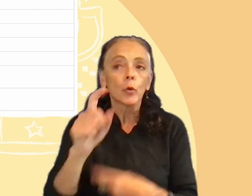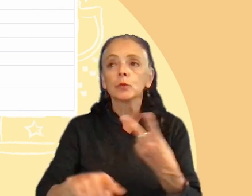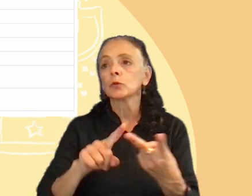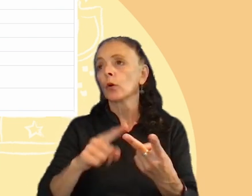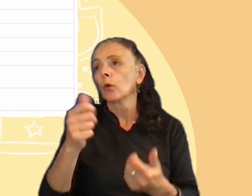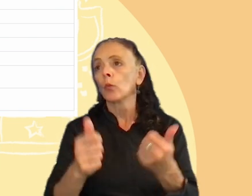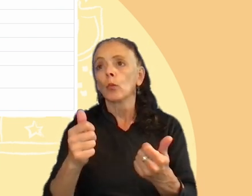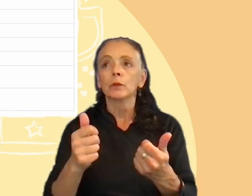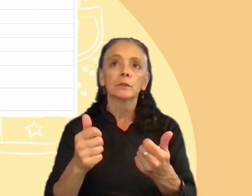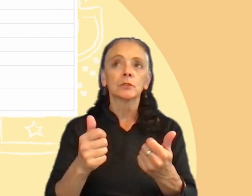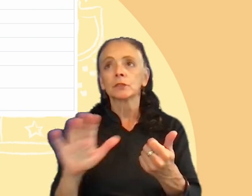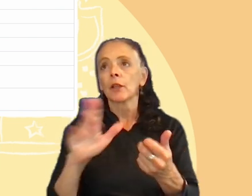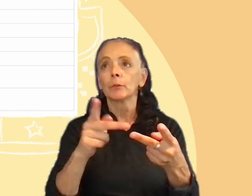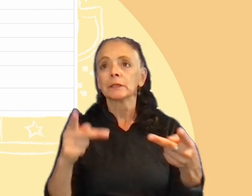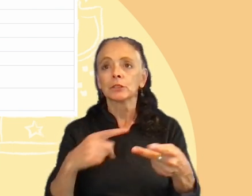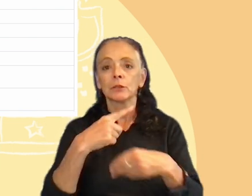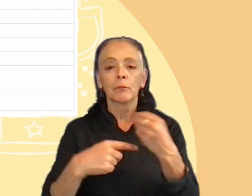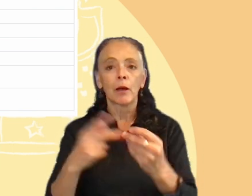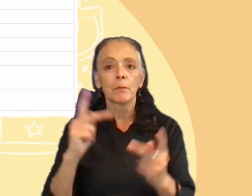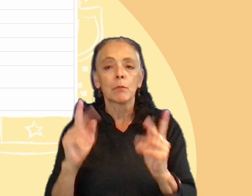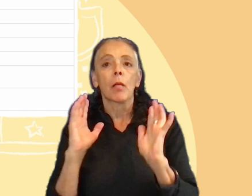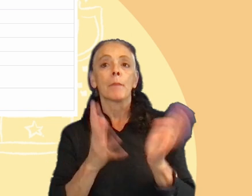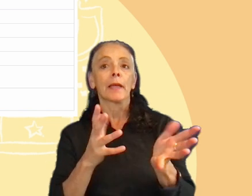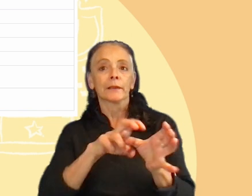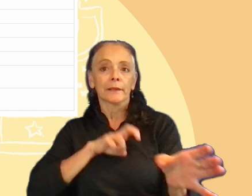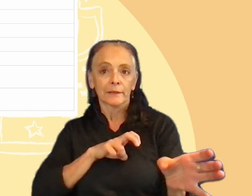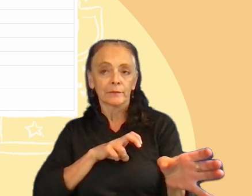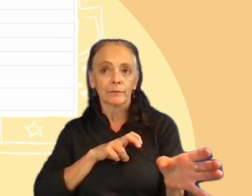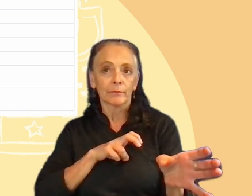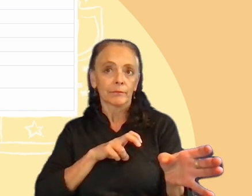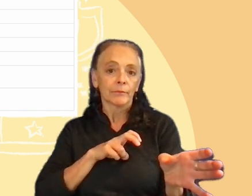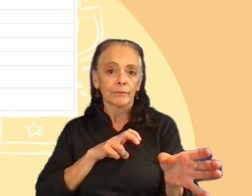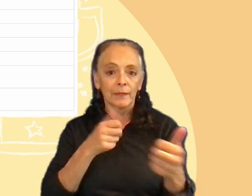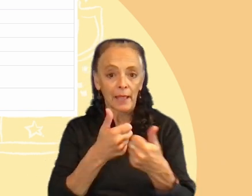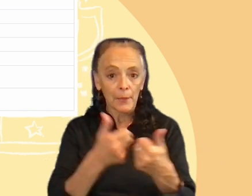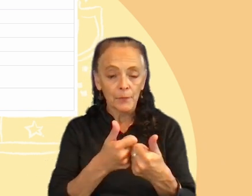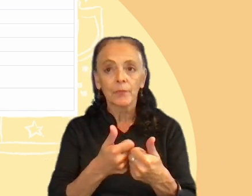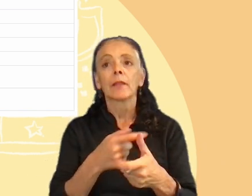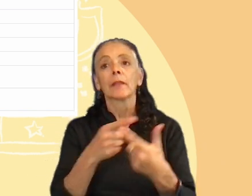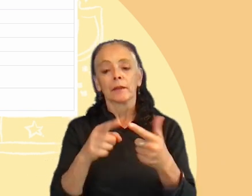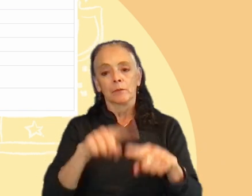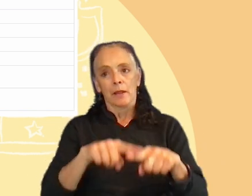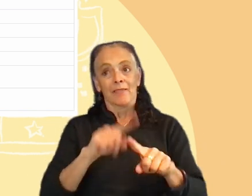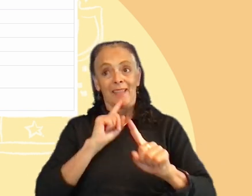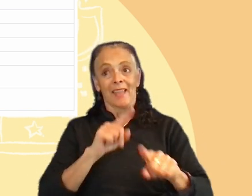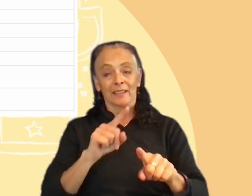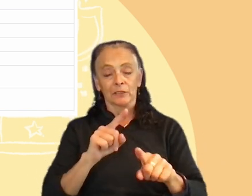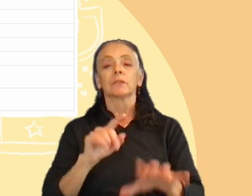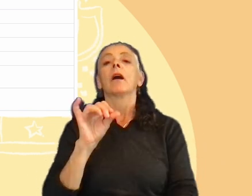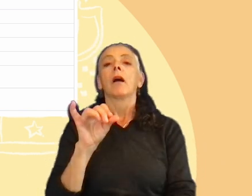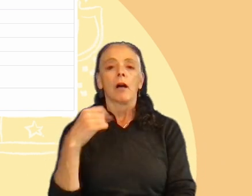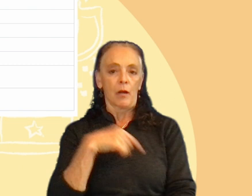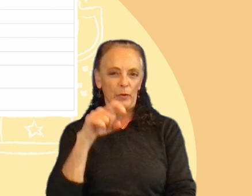their position about uh people abandoning the game leaving the game and uh then based on this we will okay we need to